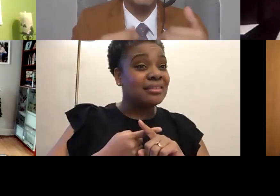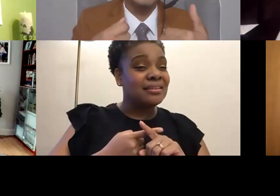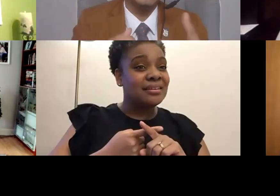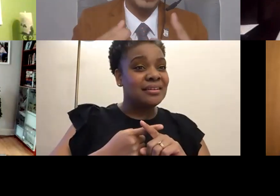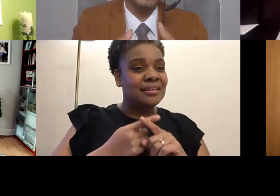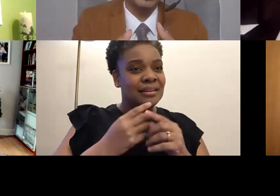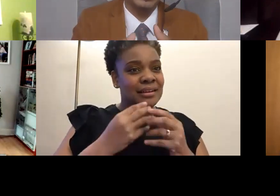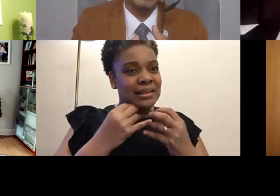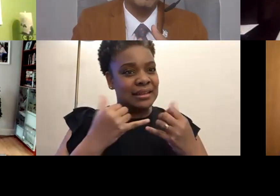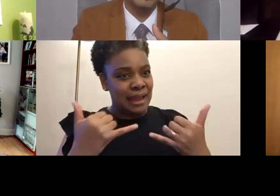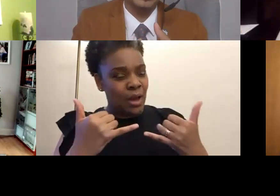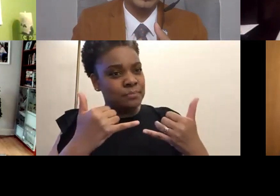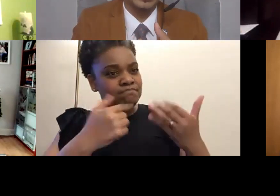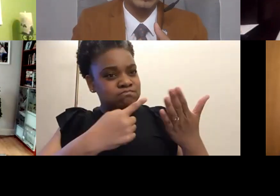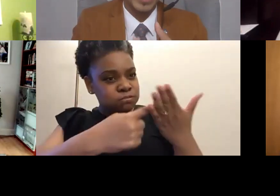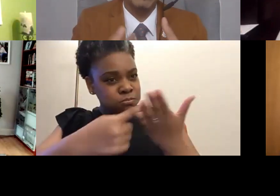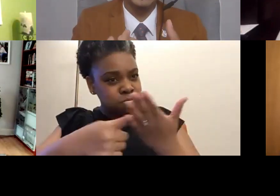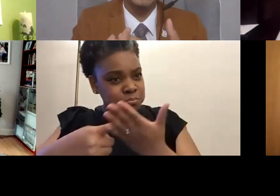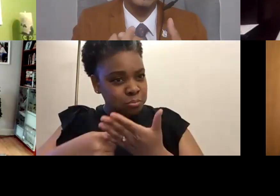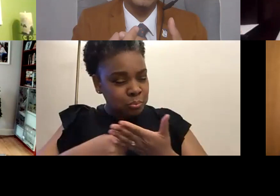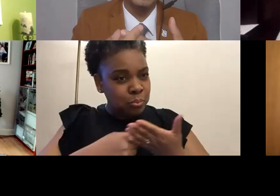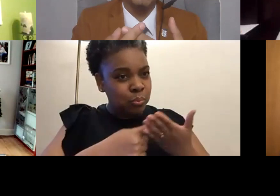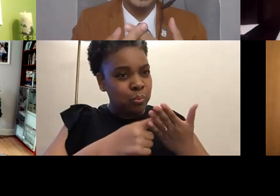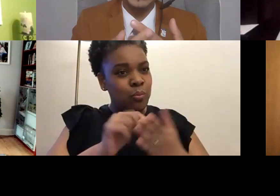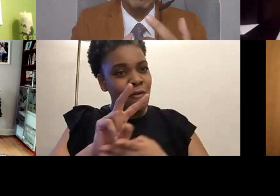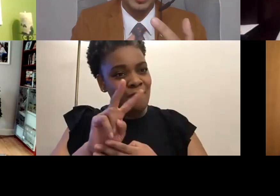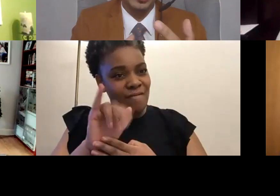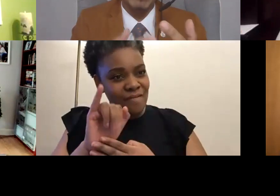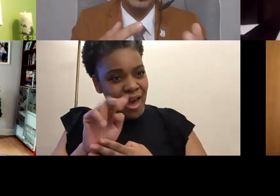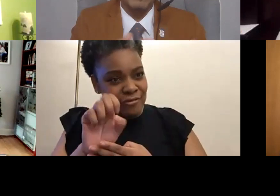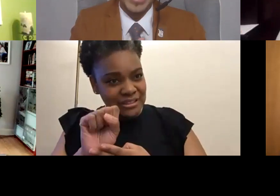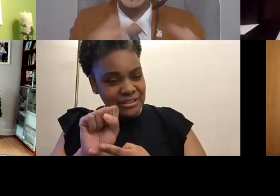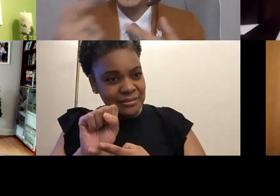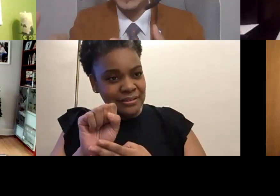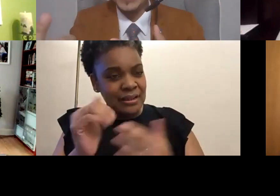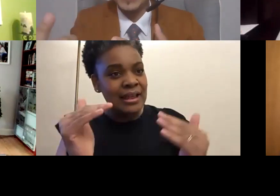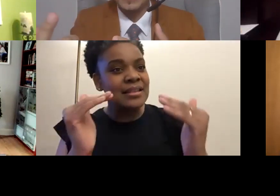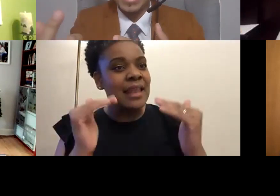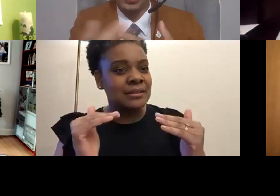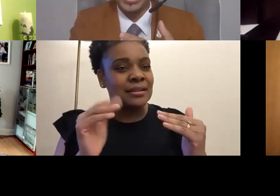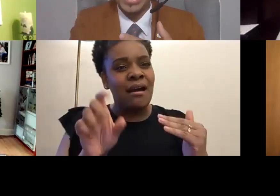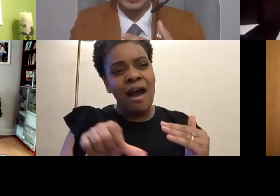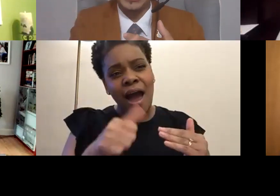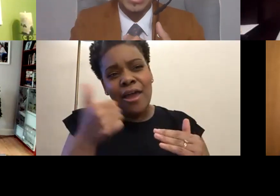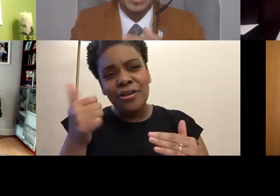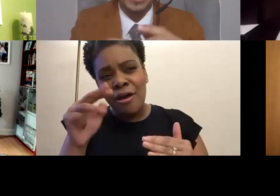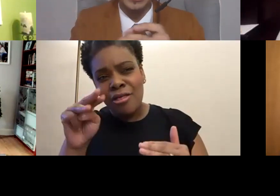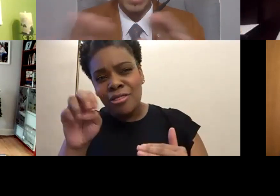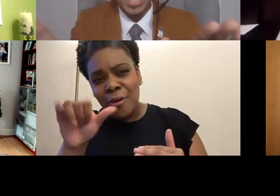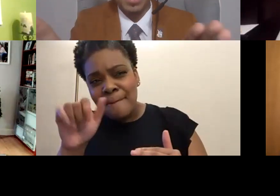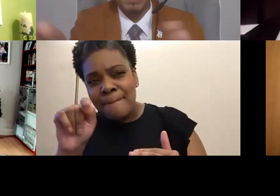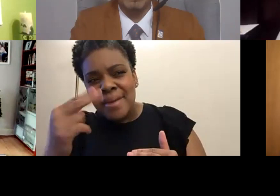we have talked about the virus, what is a myth about the vaccine that you would like to